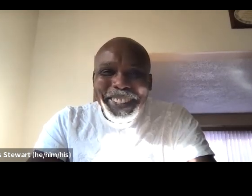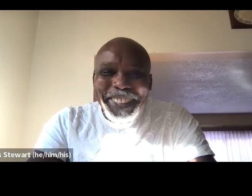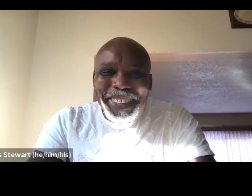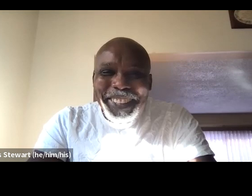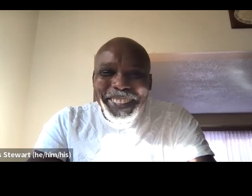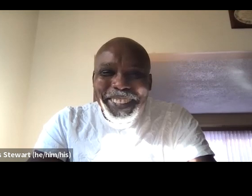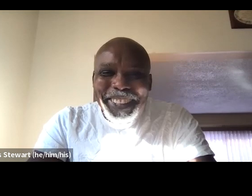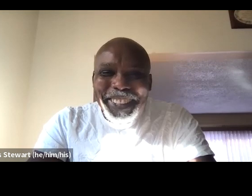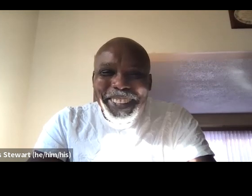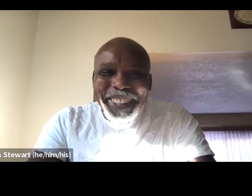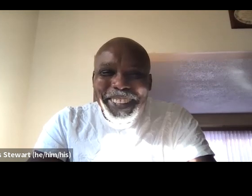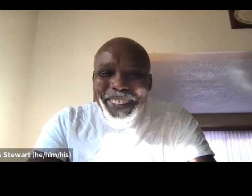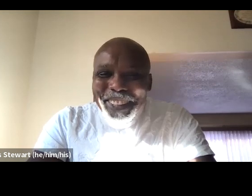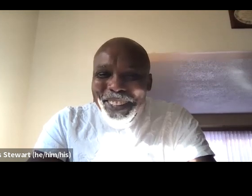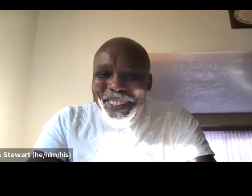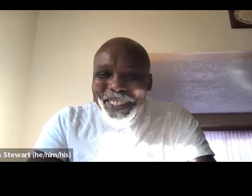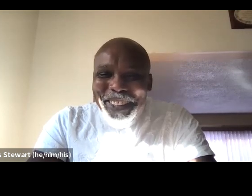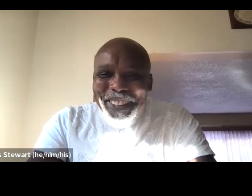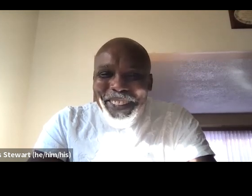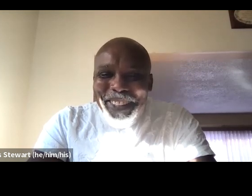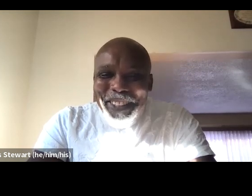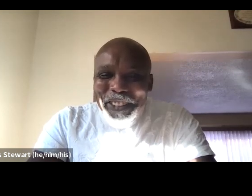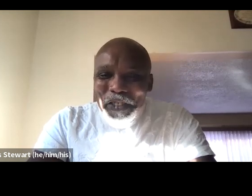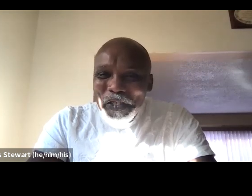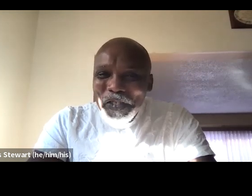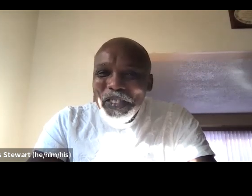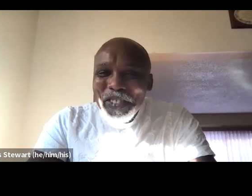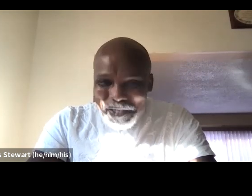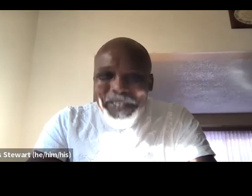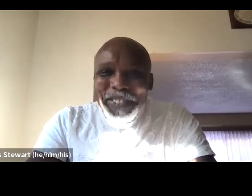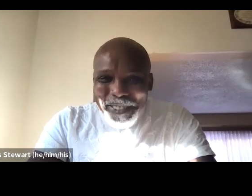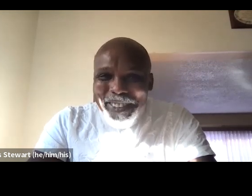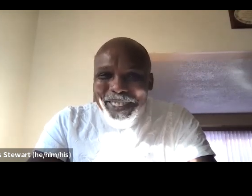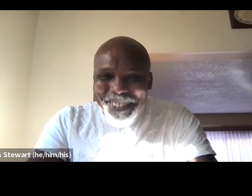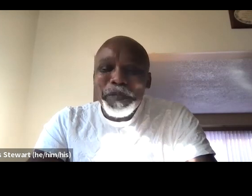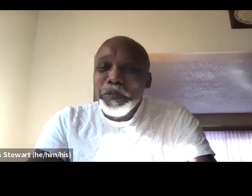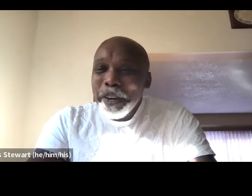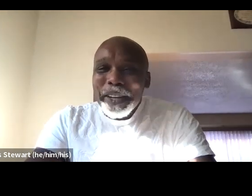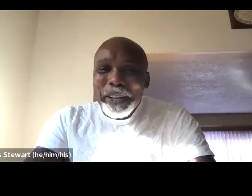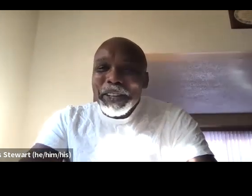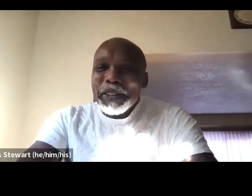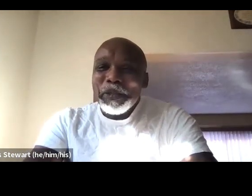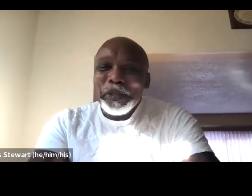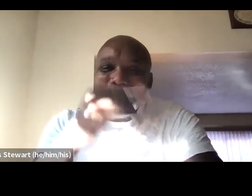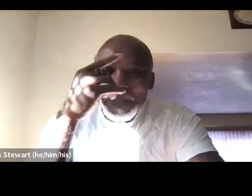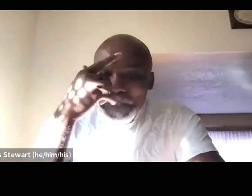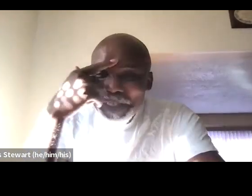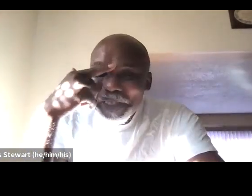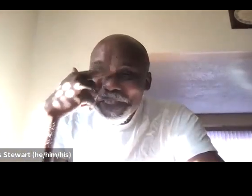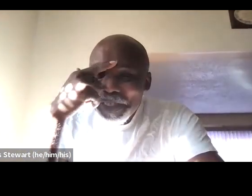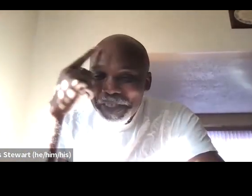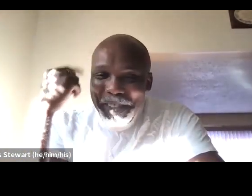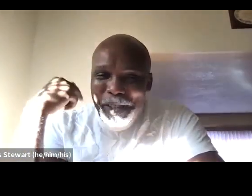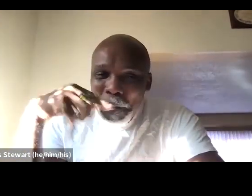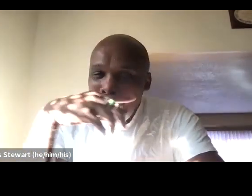Okay, because we've got a few participants here. So this is our breakout room then. Is that what I understand? Oh, fantastic. No, this is the main